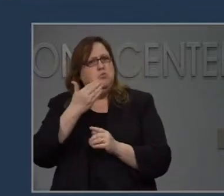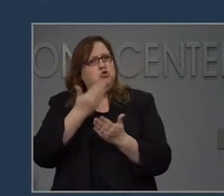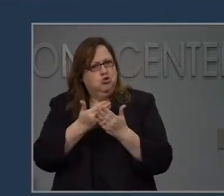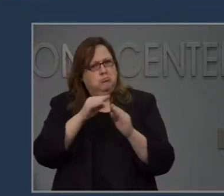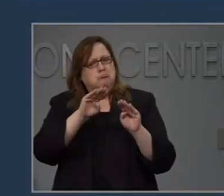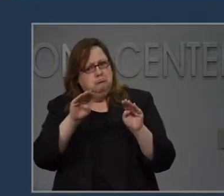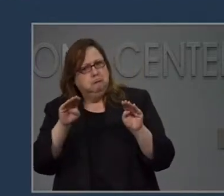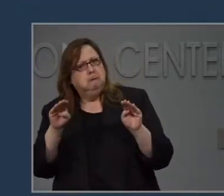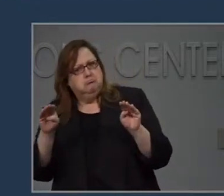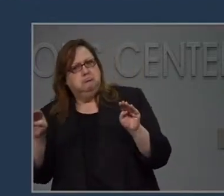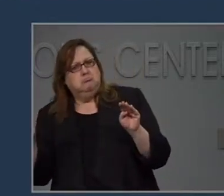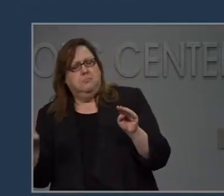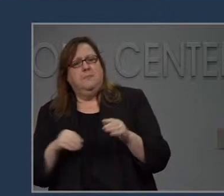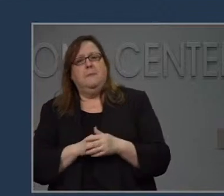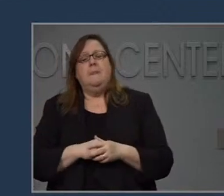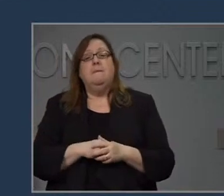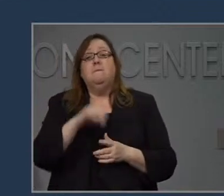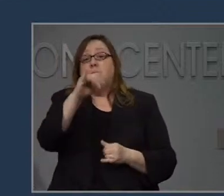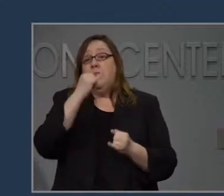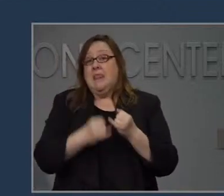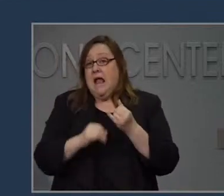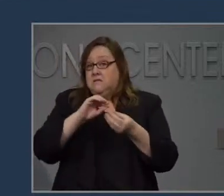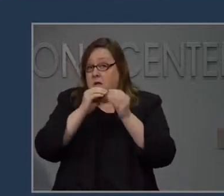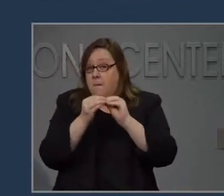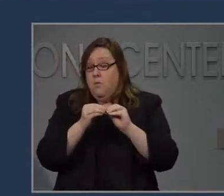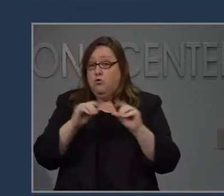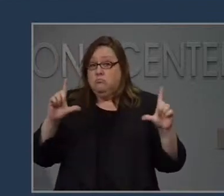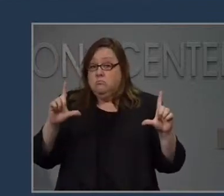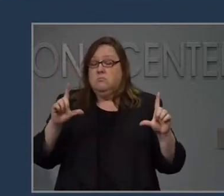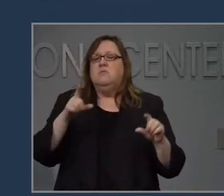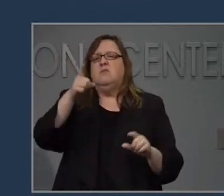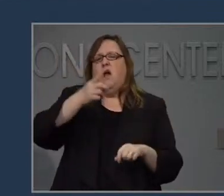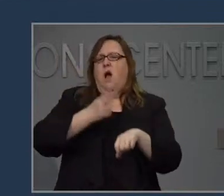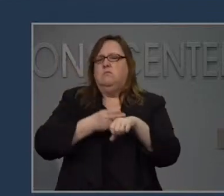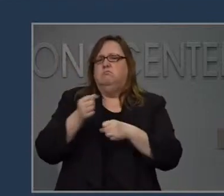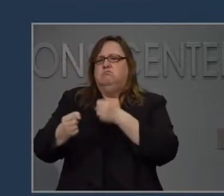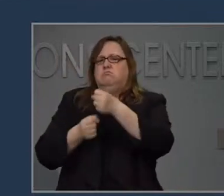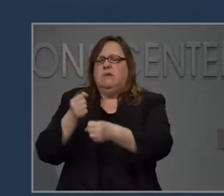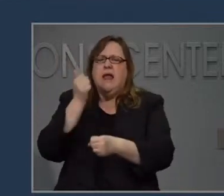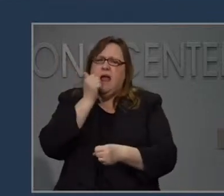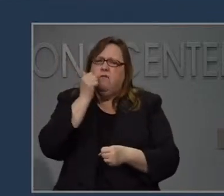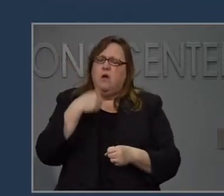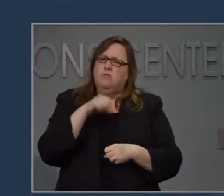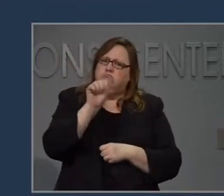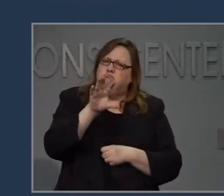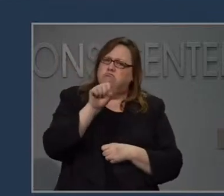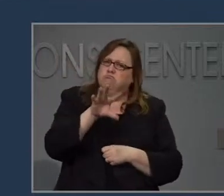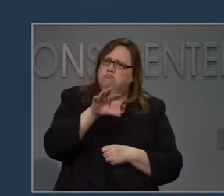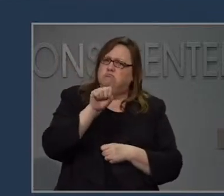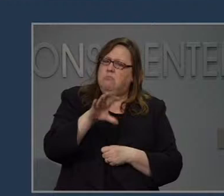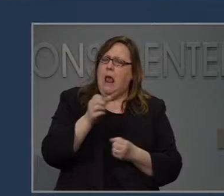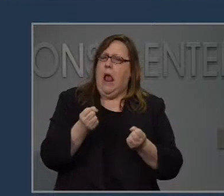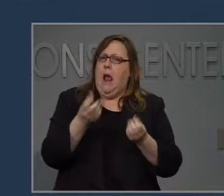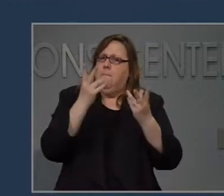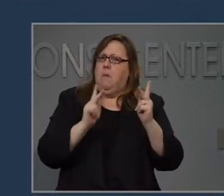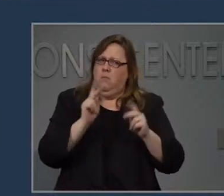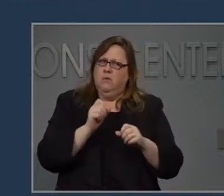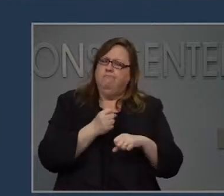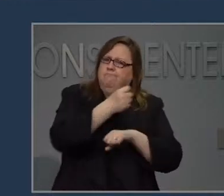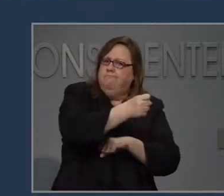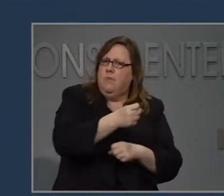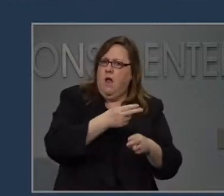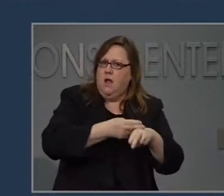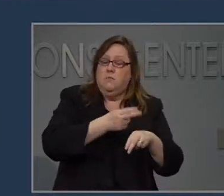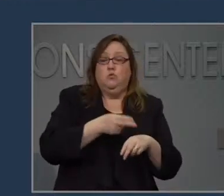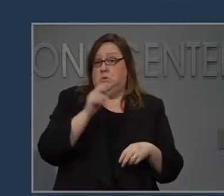is day-over-day hospitalizations. This is the yellow line that shows hospitalizations continue to be overall stable. We